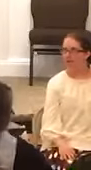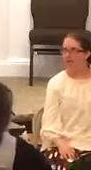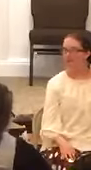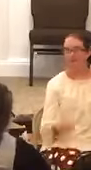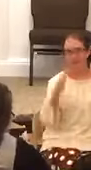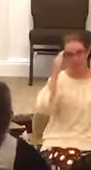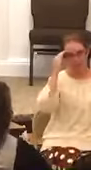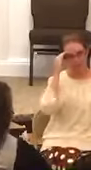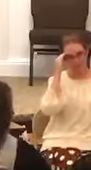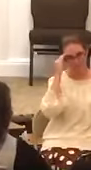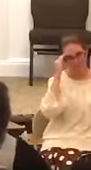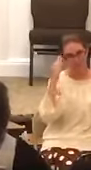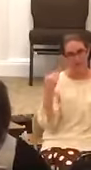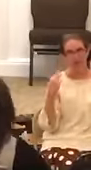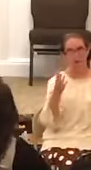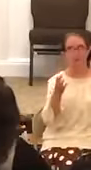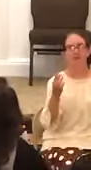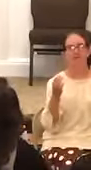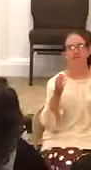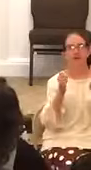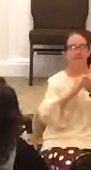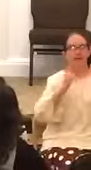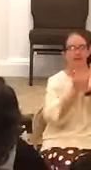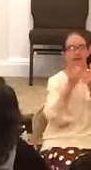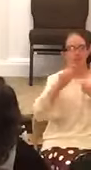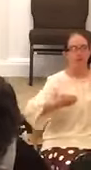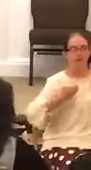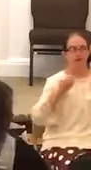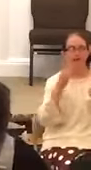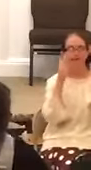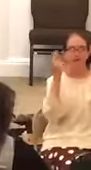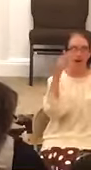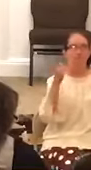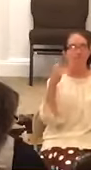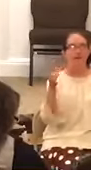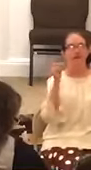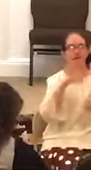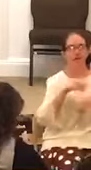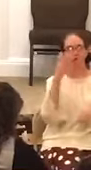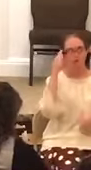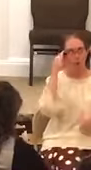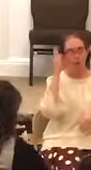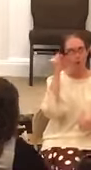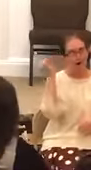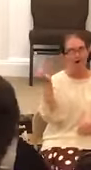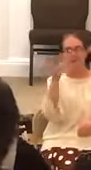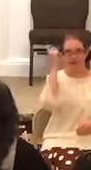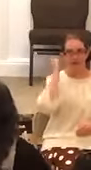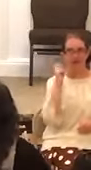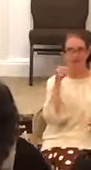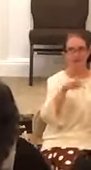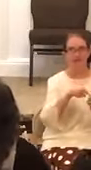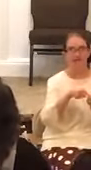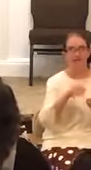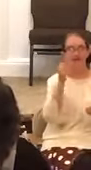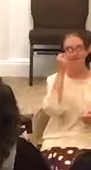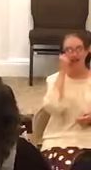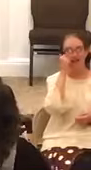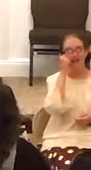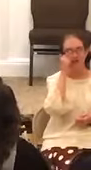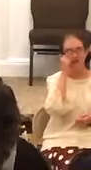You know what? You just got emotional. Hallelujah. Amen. I've seen it happen so many times. But you know why? Because this is a